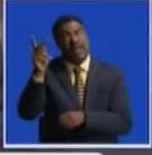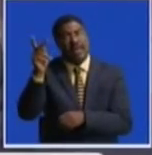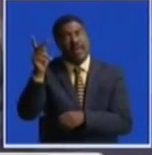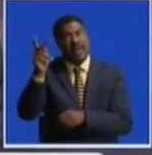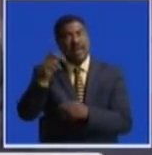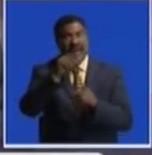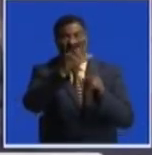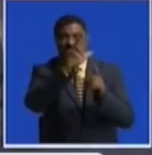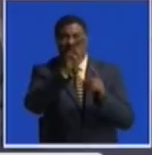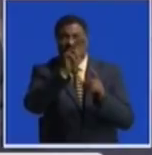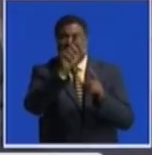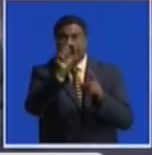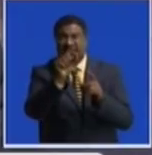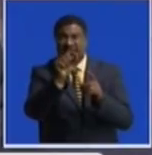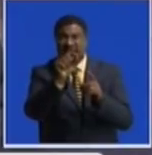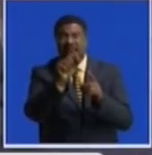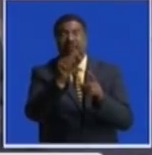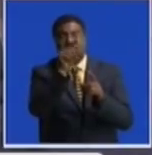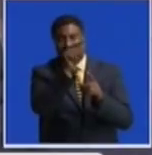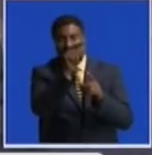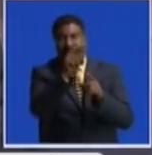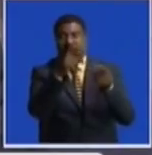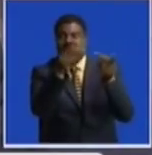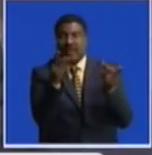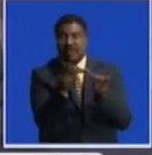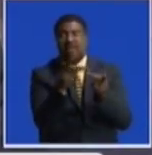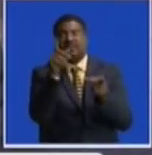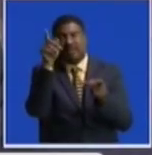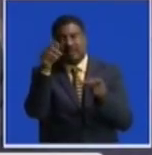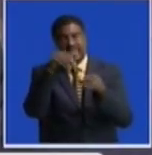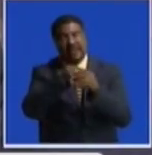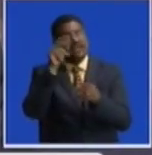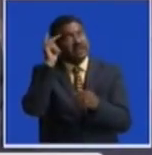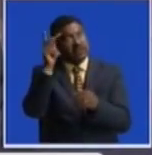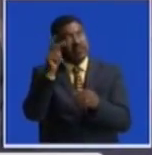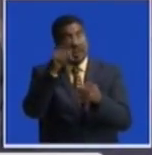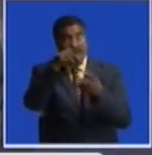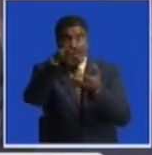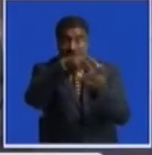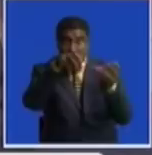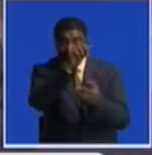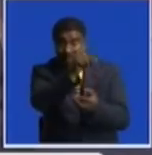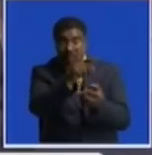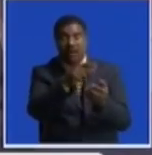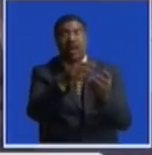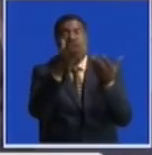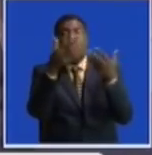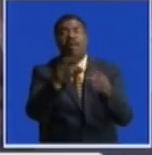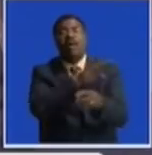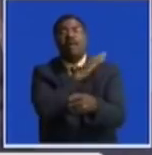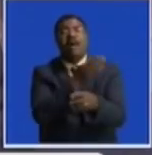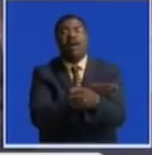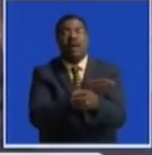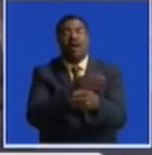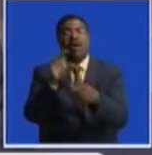220 substation that is in Kitwe. So that particular disturbance led to the loss of power on the Copper Belt and of